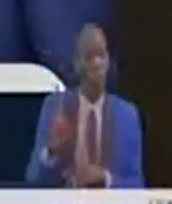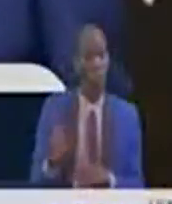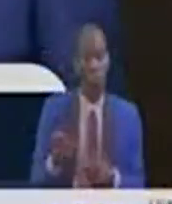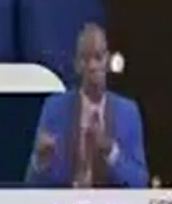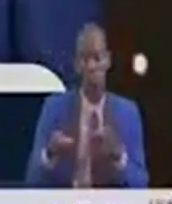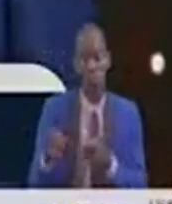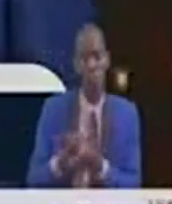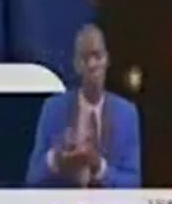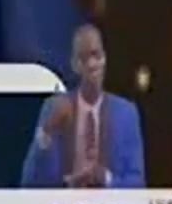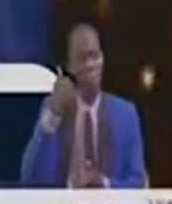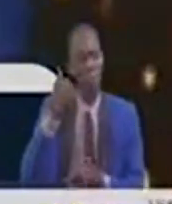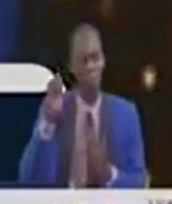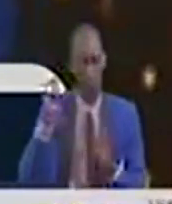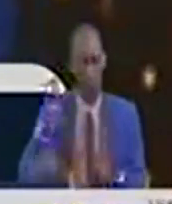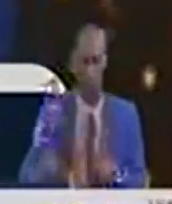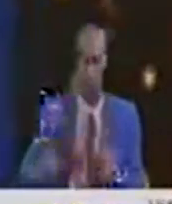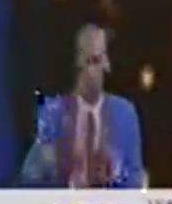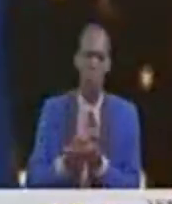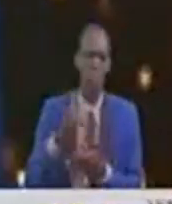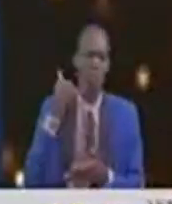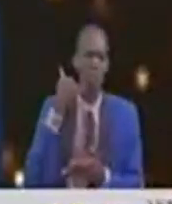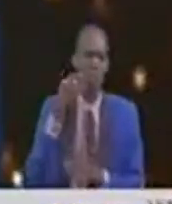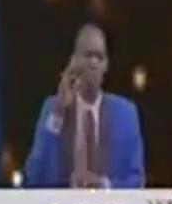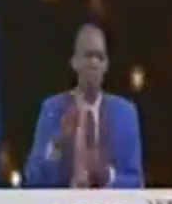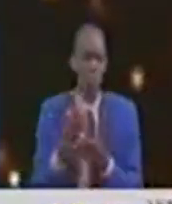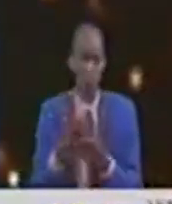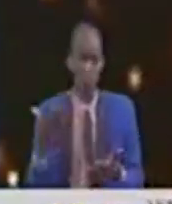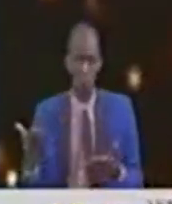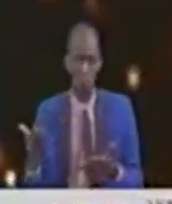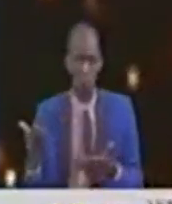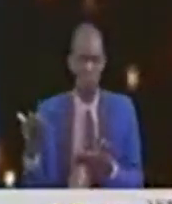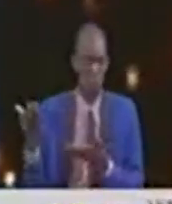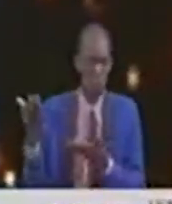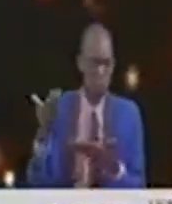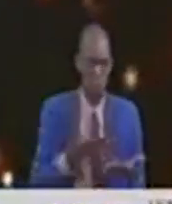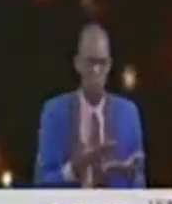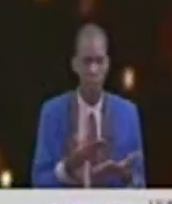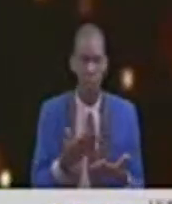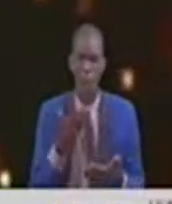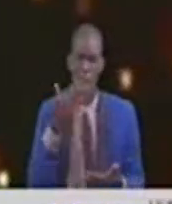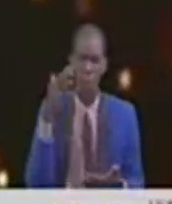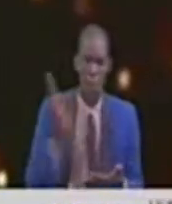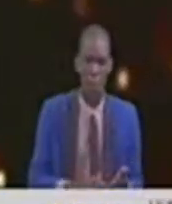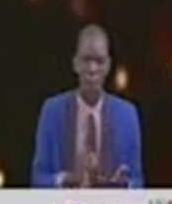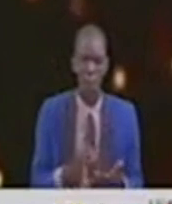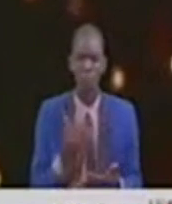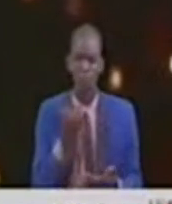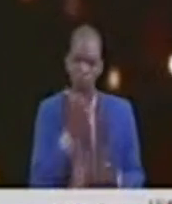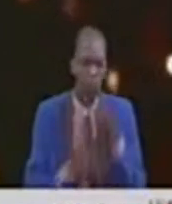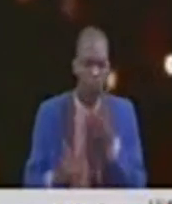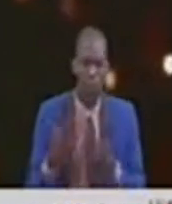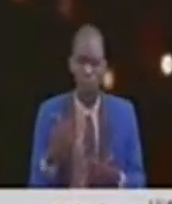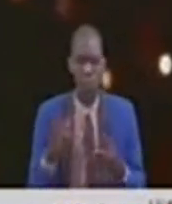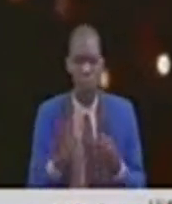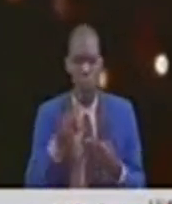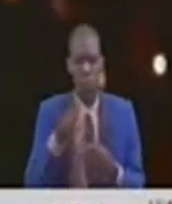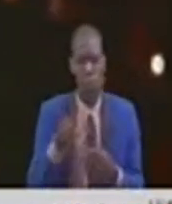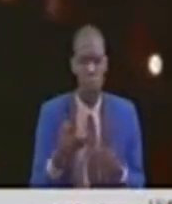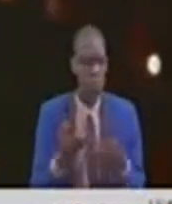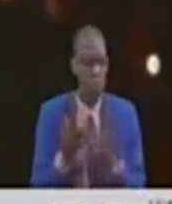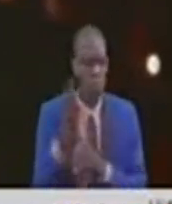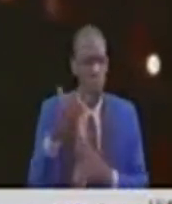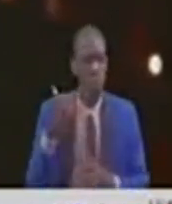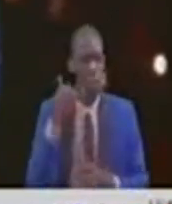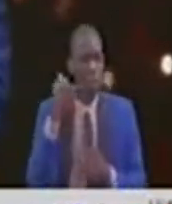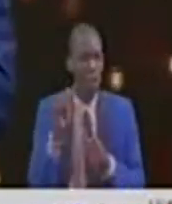that that source is always sending something to you that will pollute your mind, that will defile